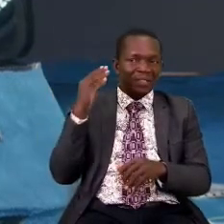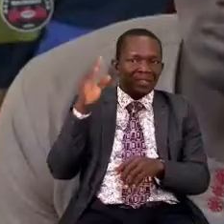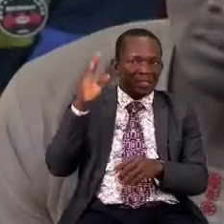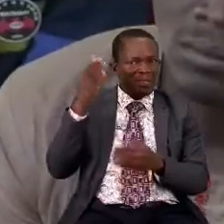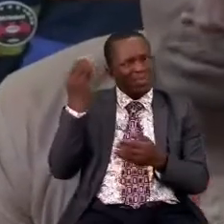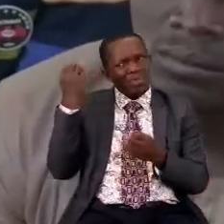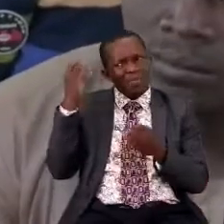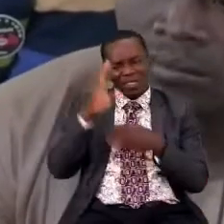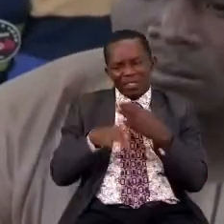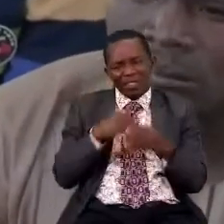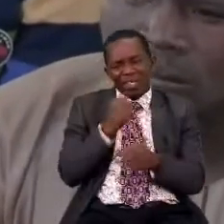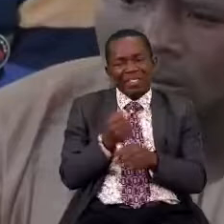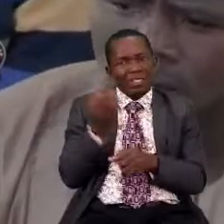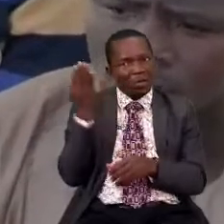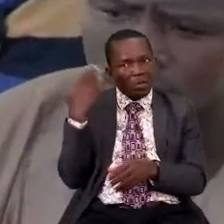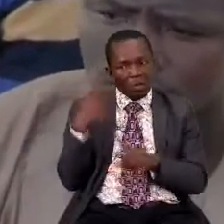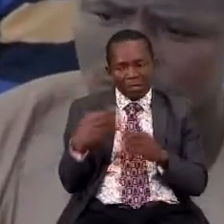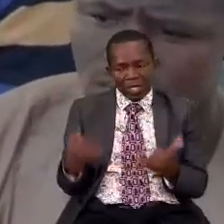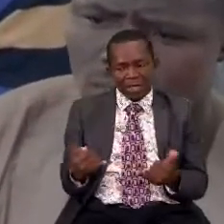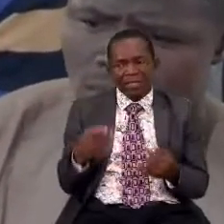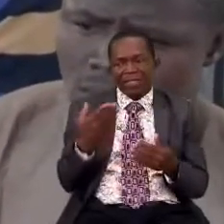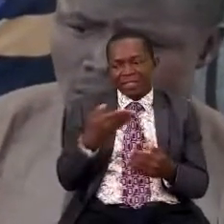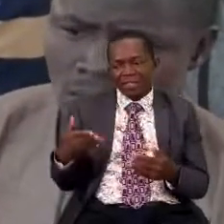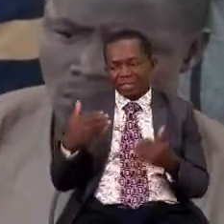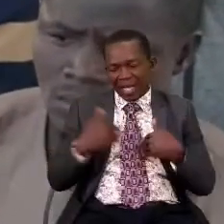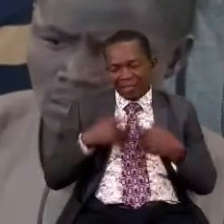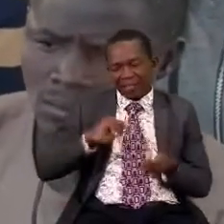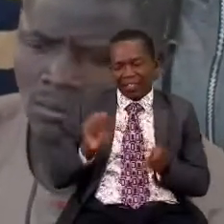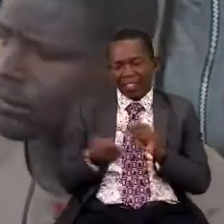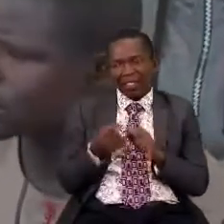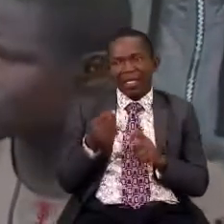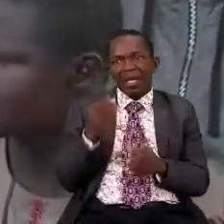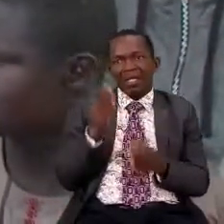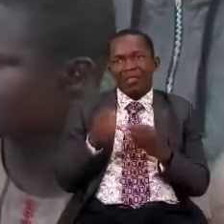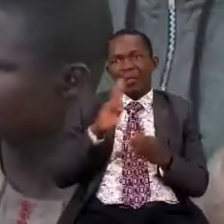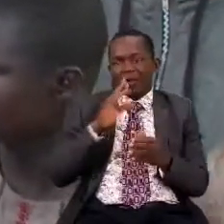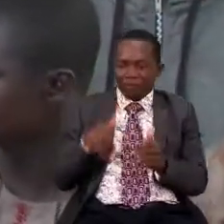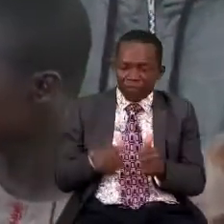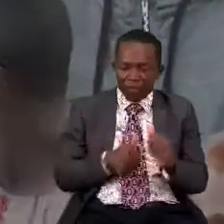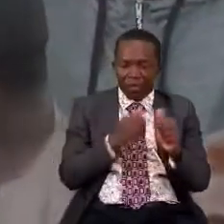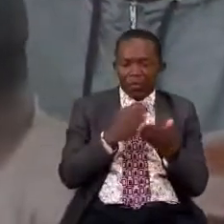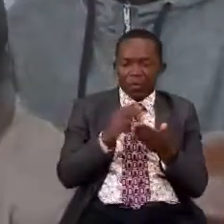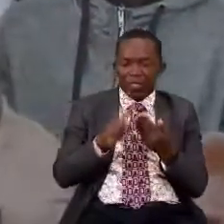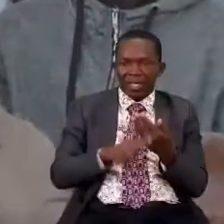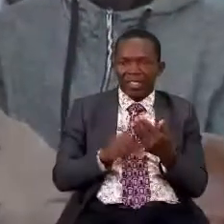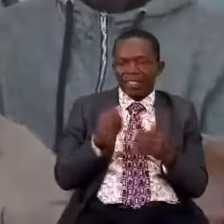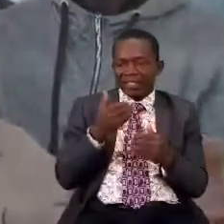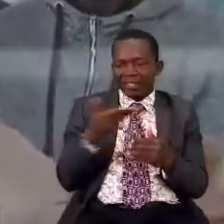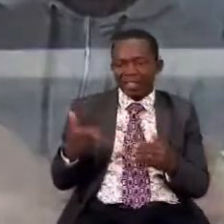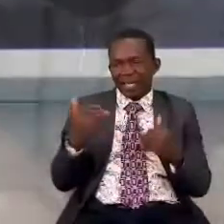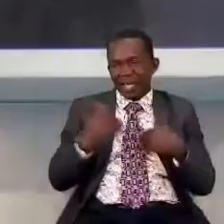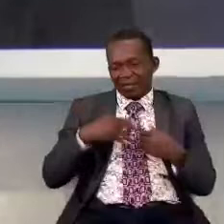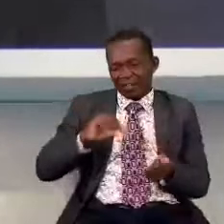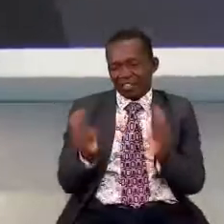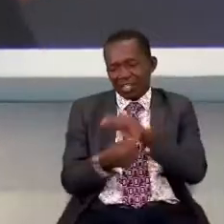those years passed, things are different now. The enemy, Satan, knowing that the coming of the